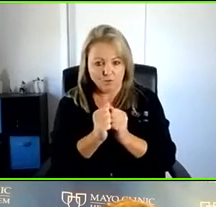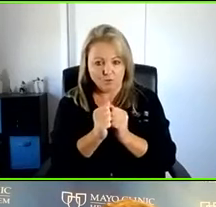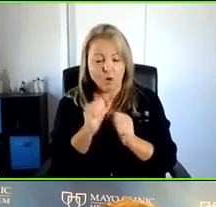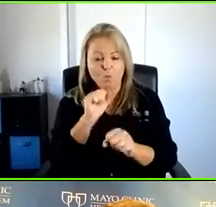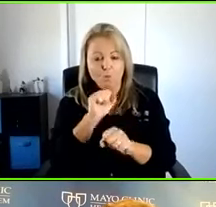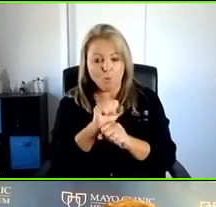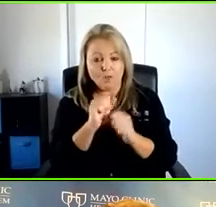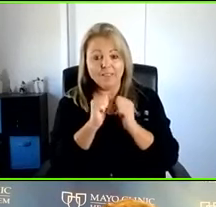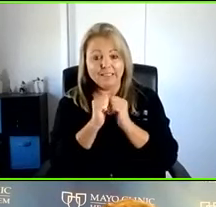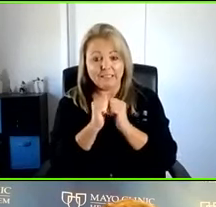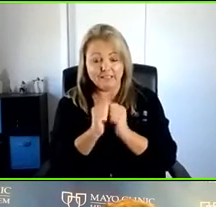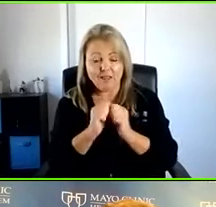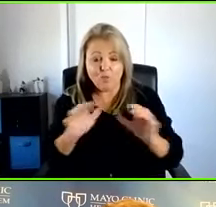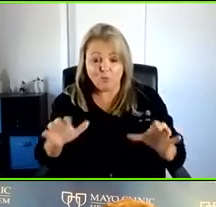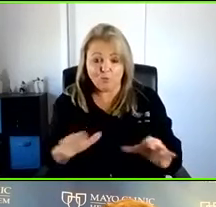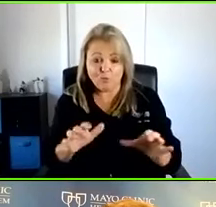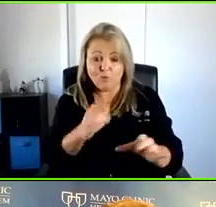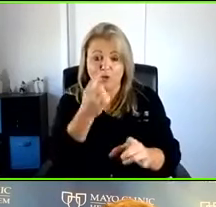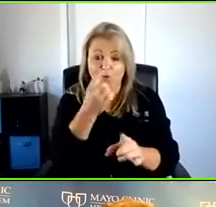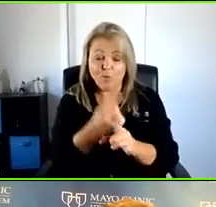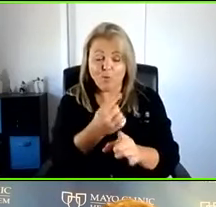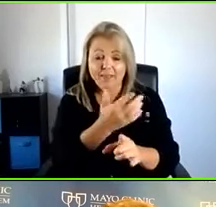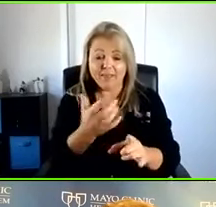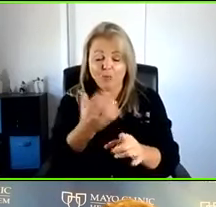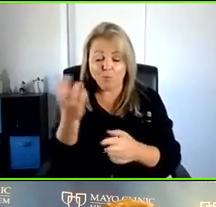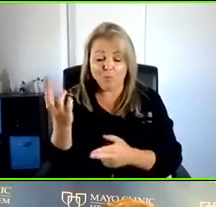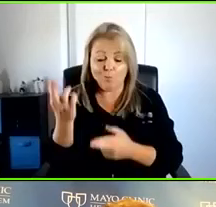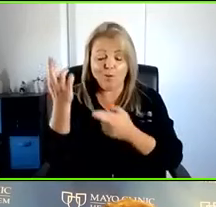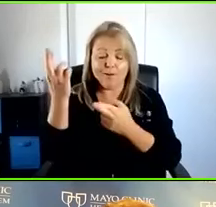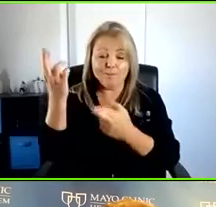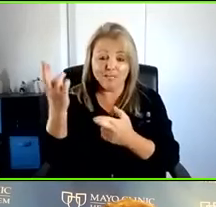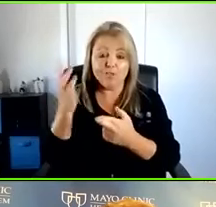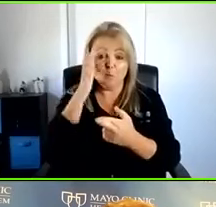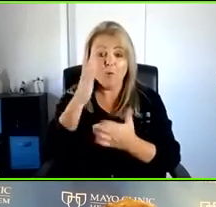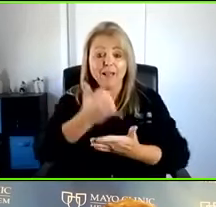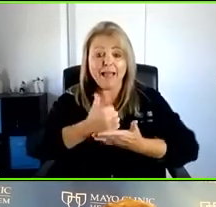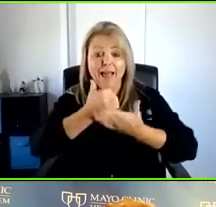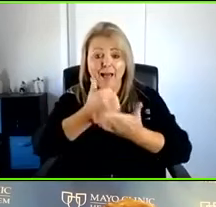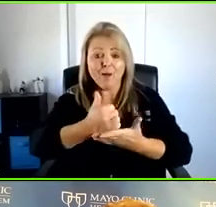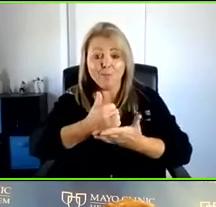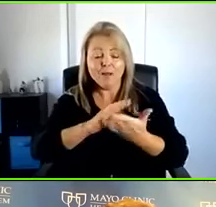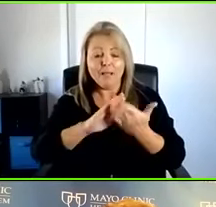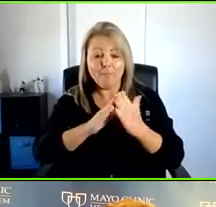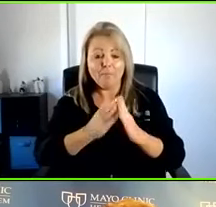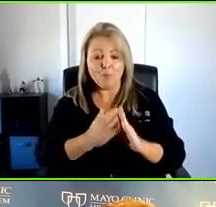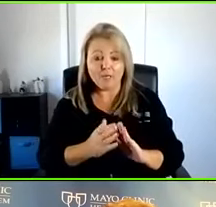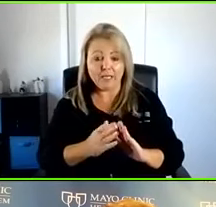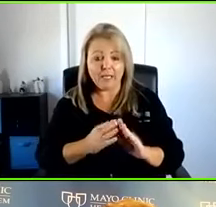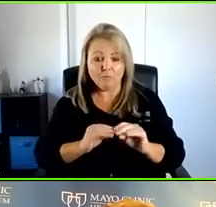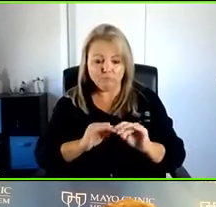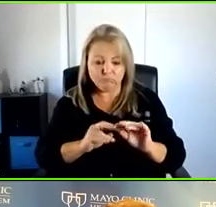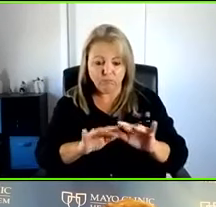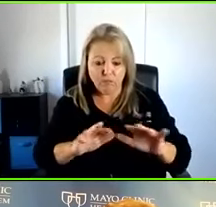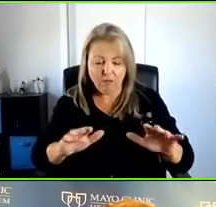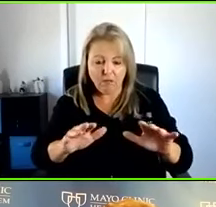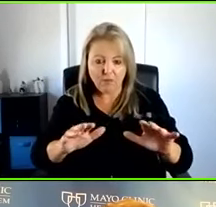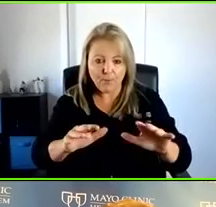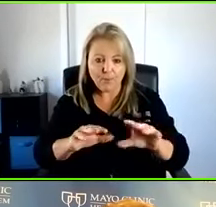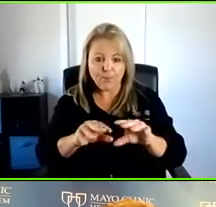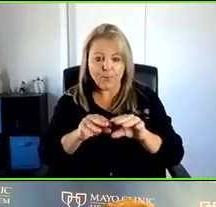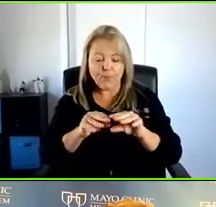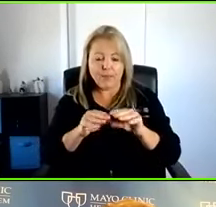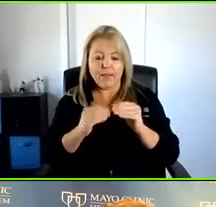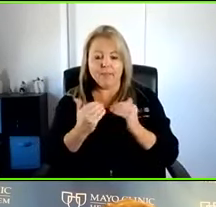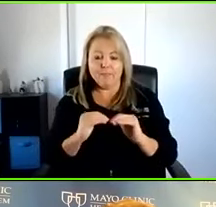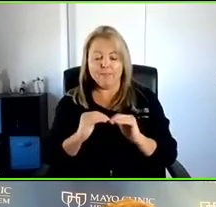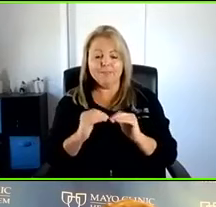right thing with regards to the recommendations will help our community keep the spread of COVID down. So now we'll open it up